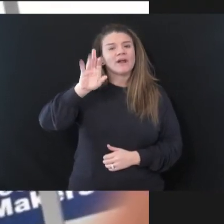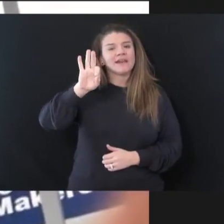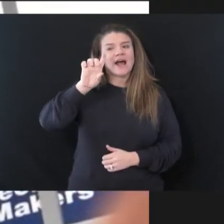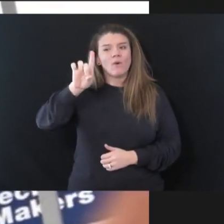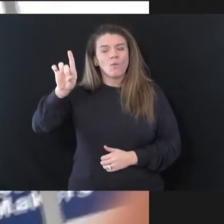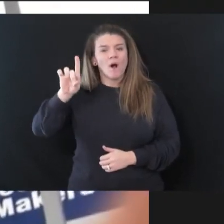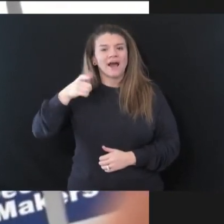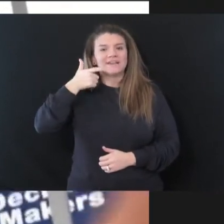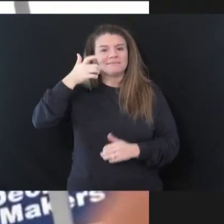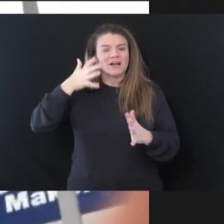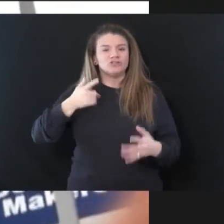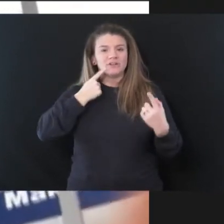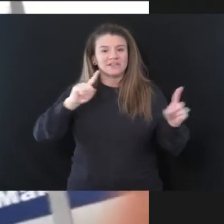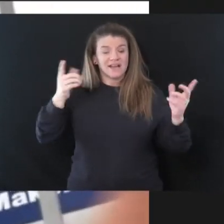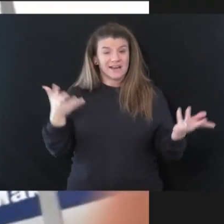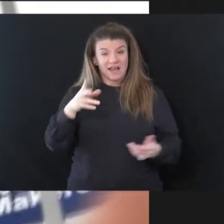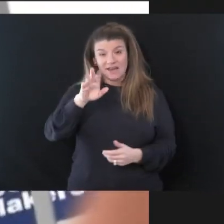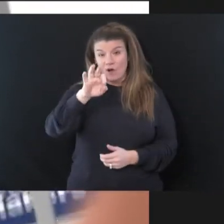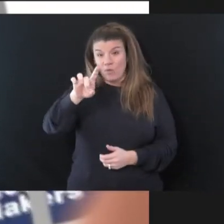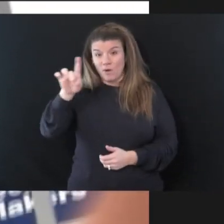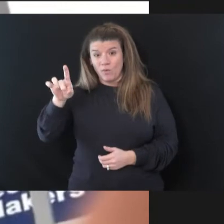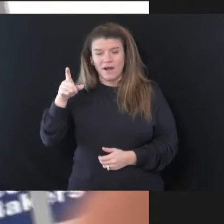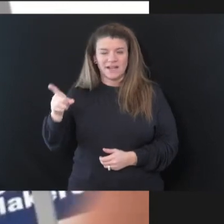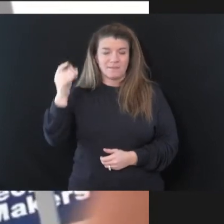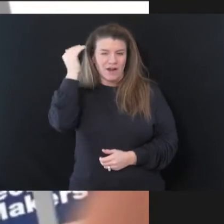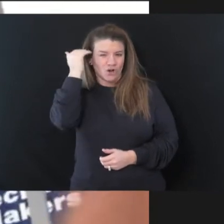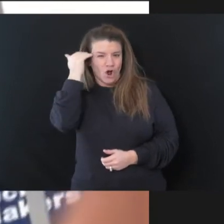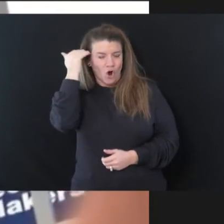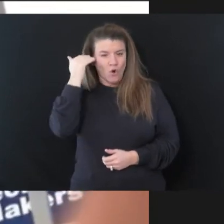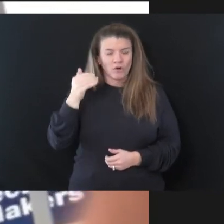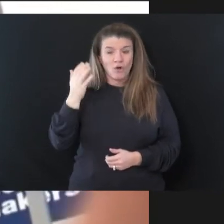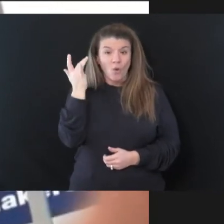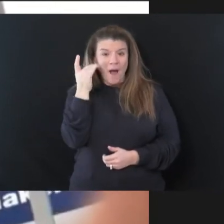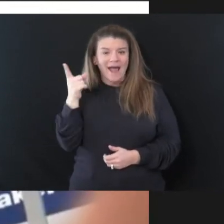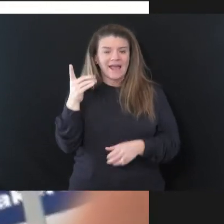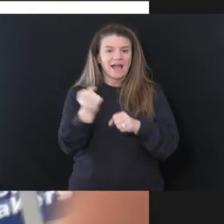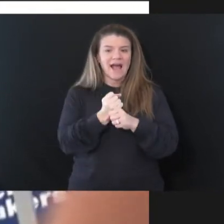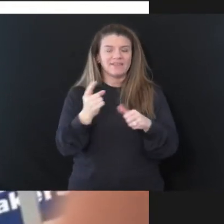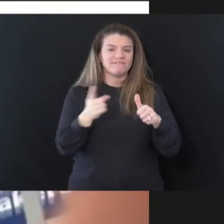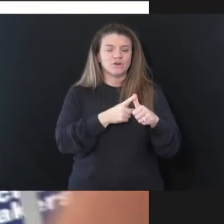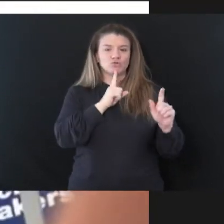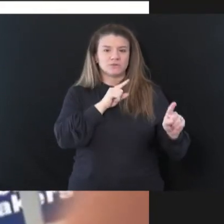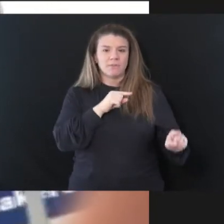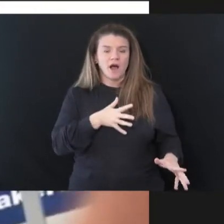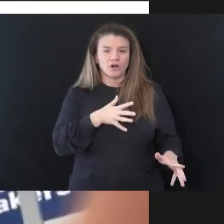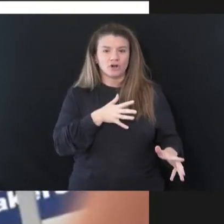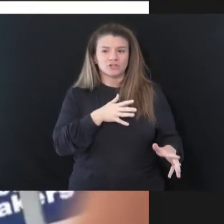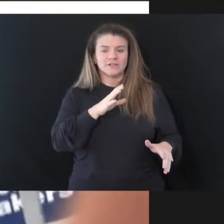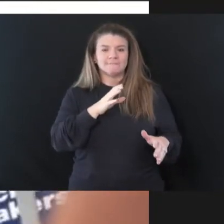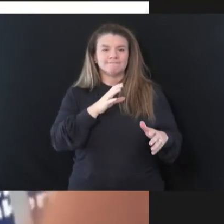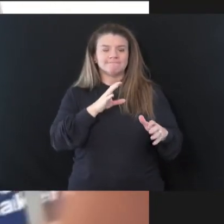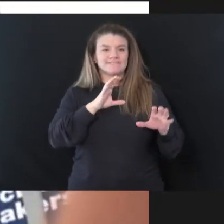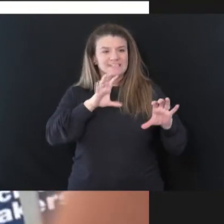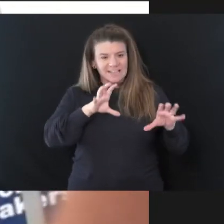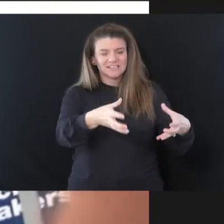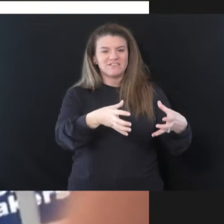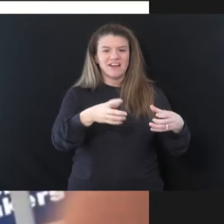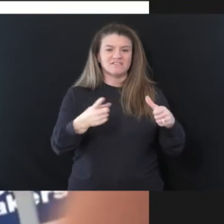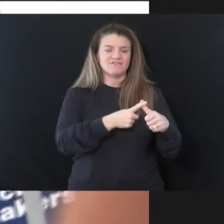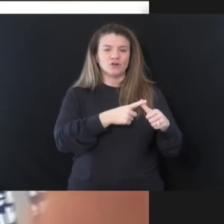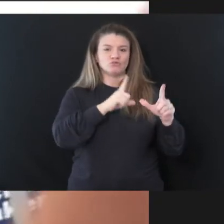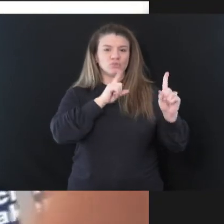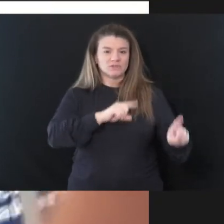Kanawha County, who is perhaps best known lately for getting first responders or dispatchers classified as first responders, a very important